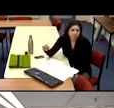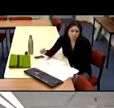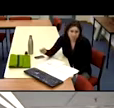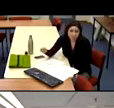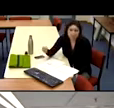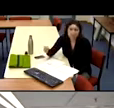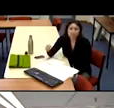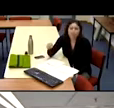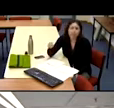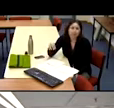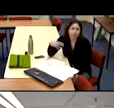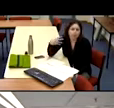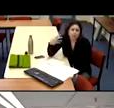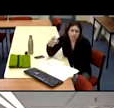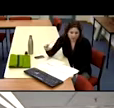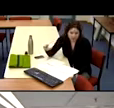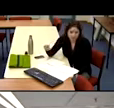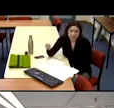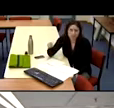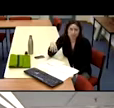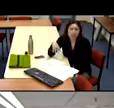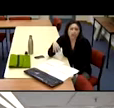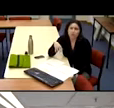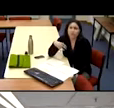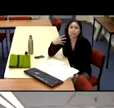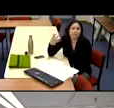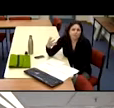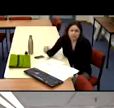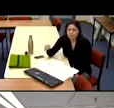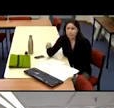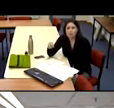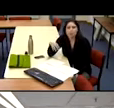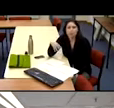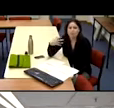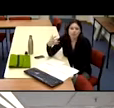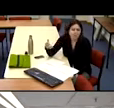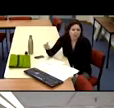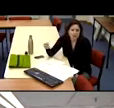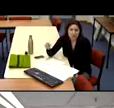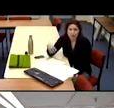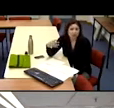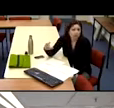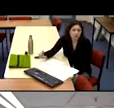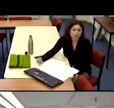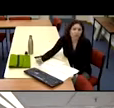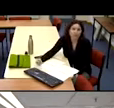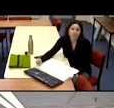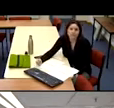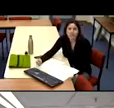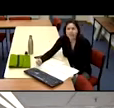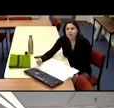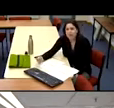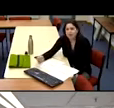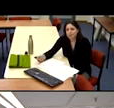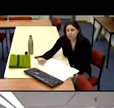the experience and they don't focus on anything else, you know, on where this person has come from, what they're doing now, what they've achieved here in New